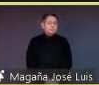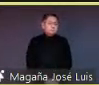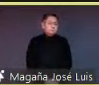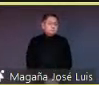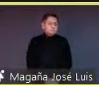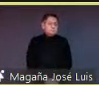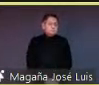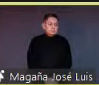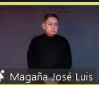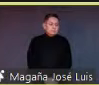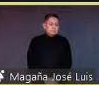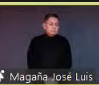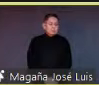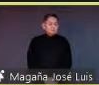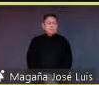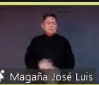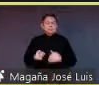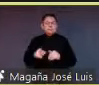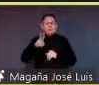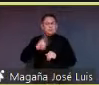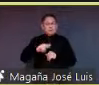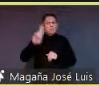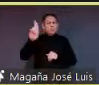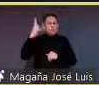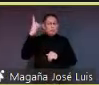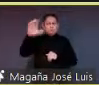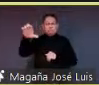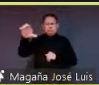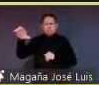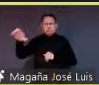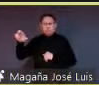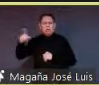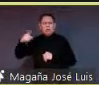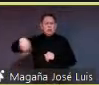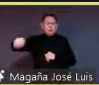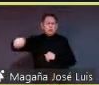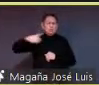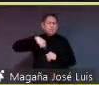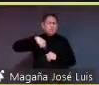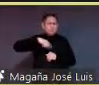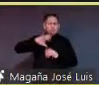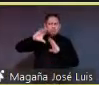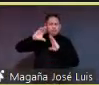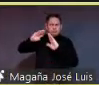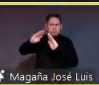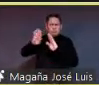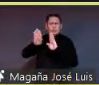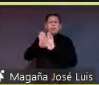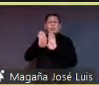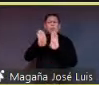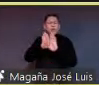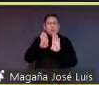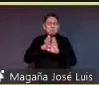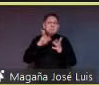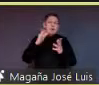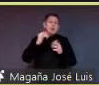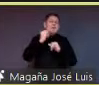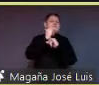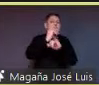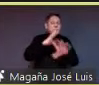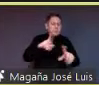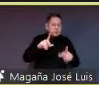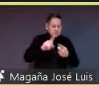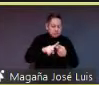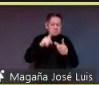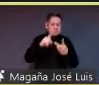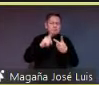We train general practitioners, as many universities do. We do so through theoretical, practical, ethical,